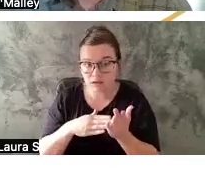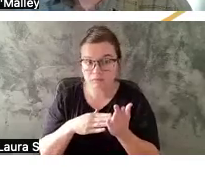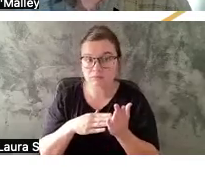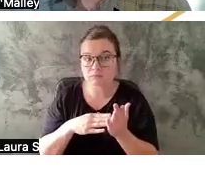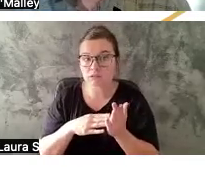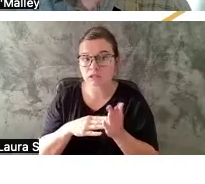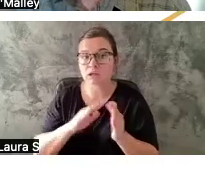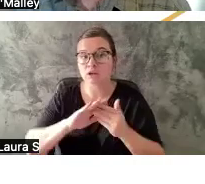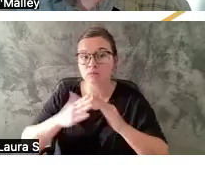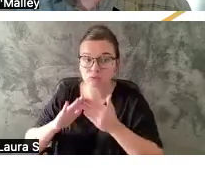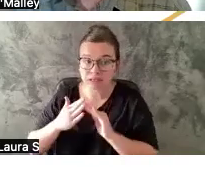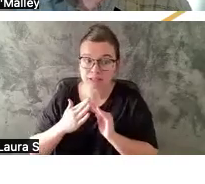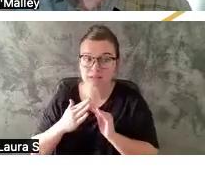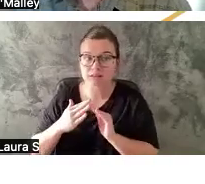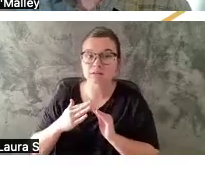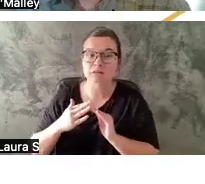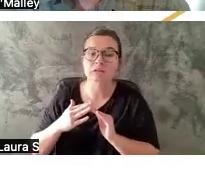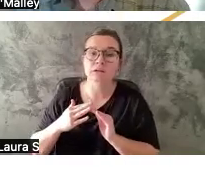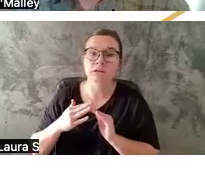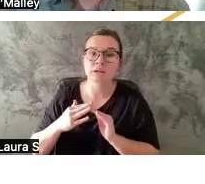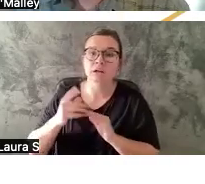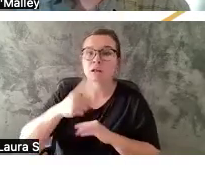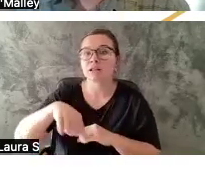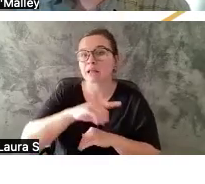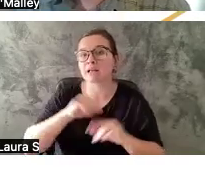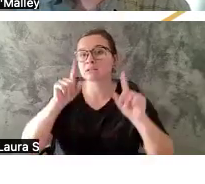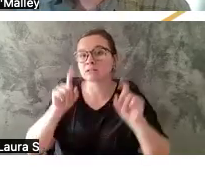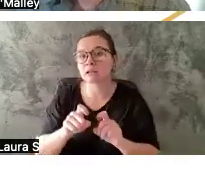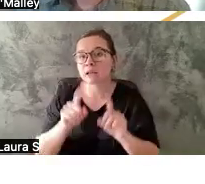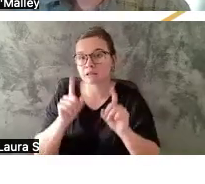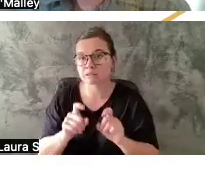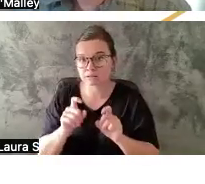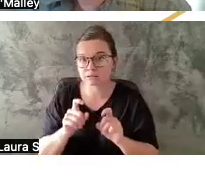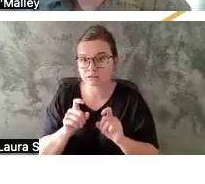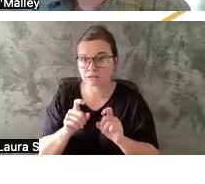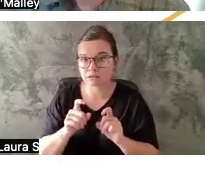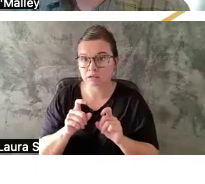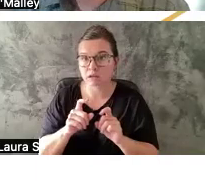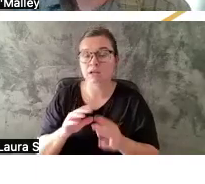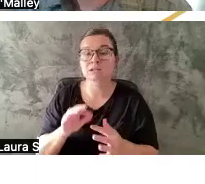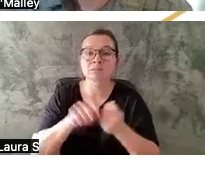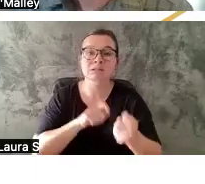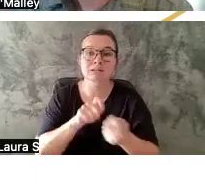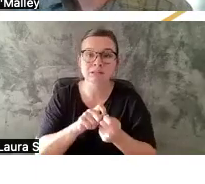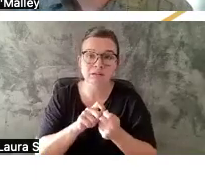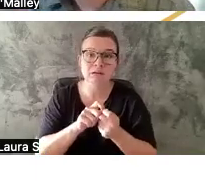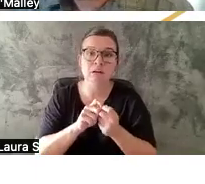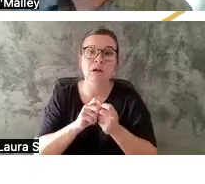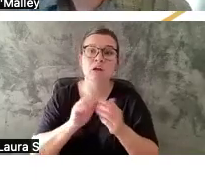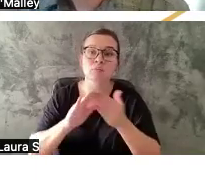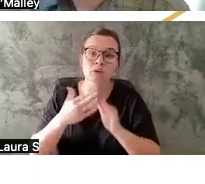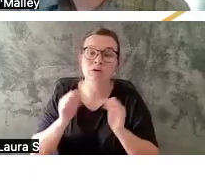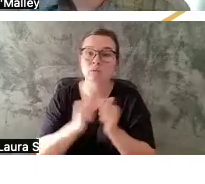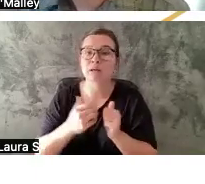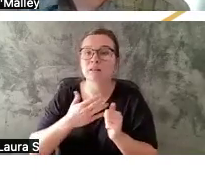for some communities, these tests or particularly communities that have kind of a fraught relationship,